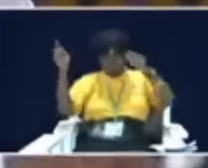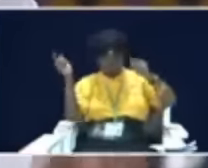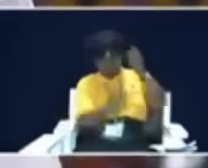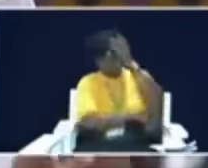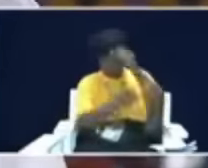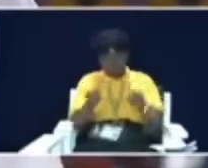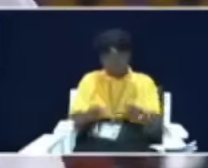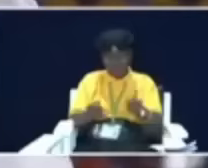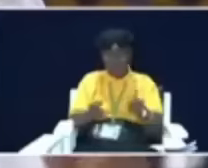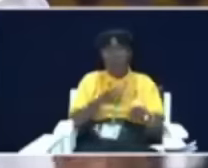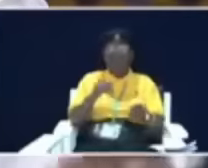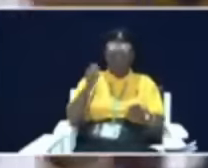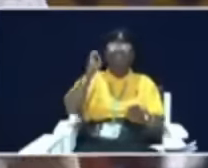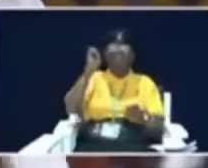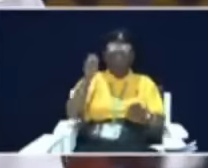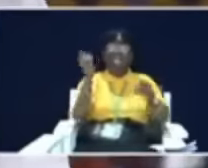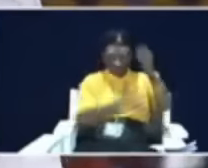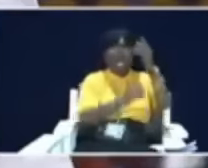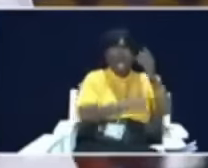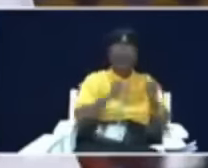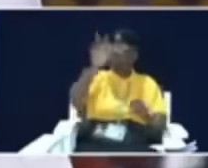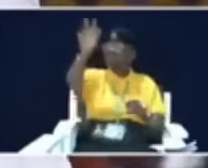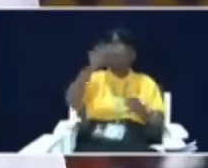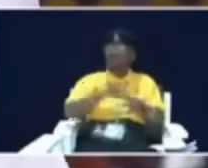And he smote three times and stopped.